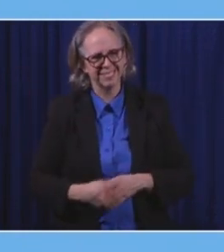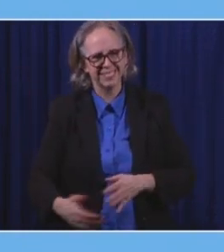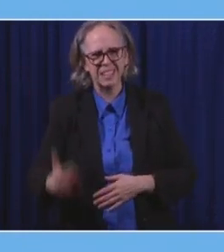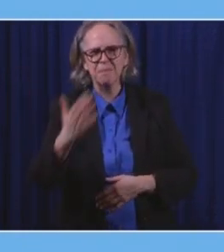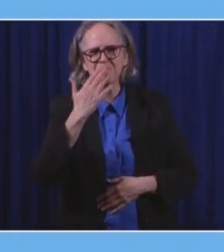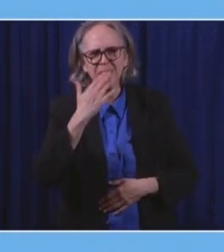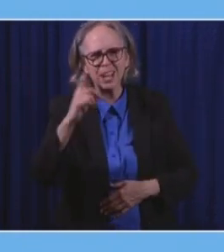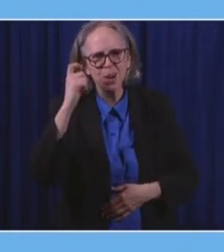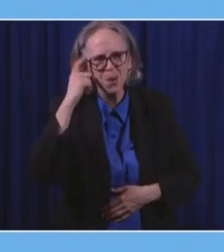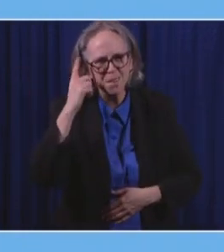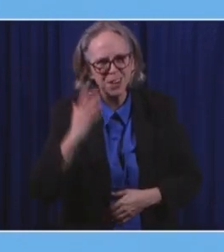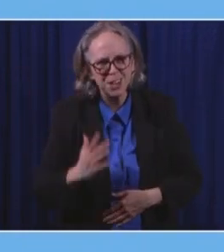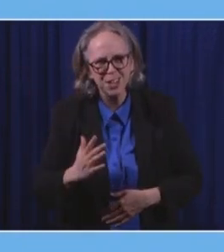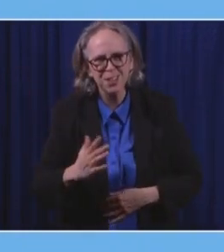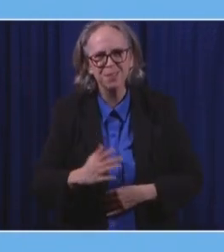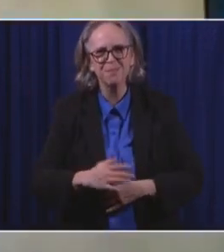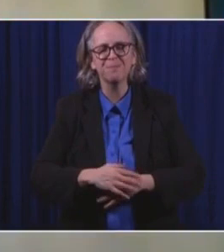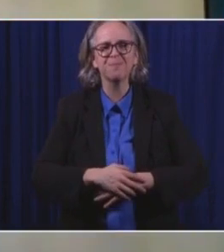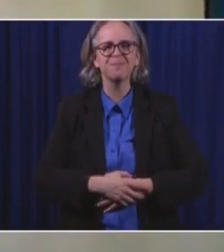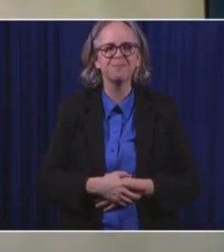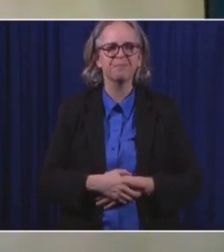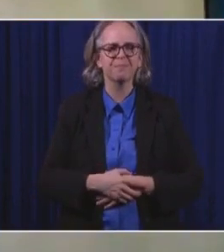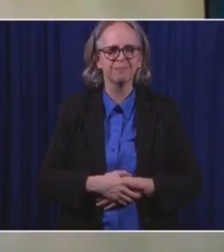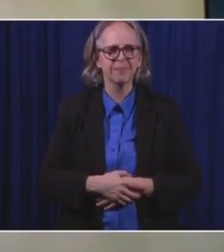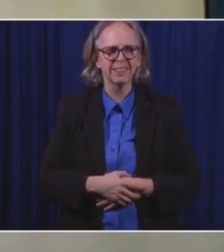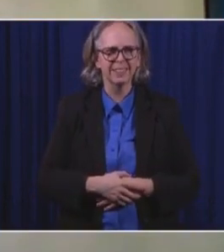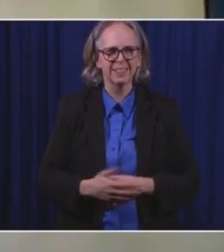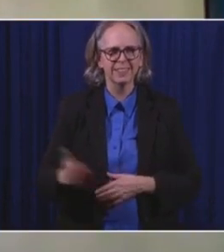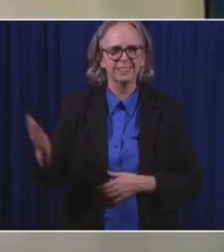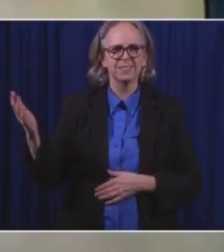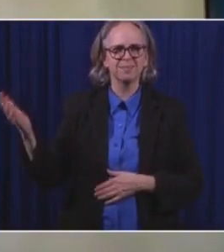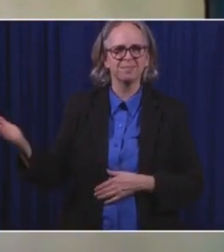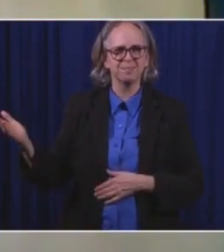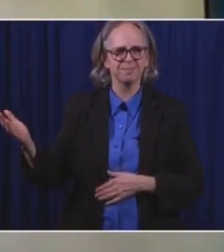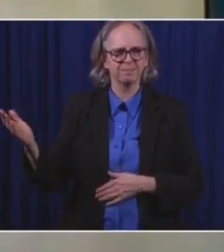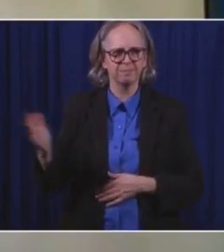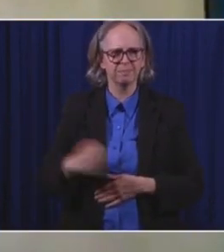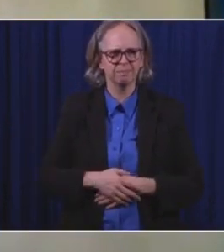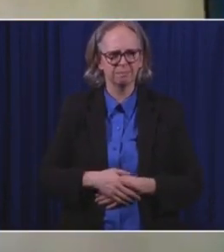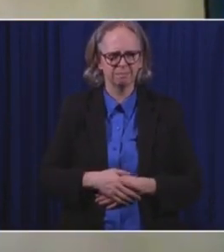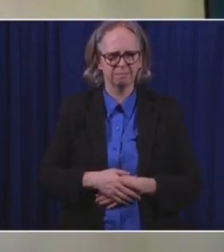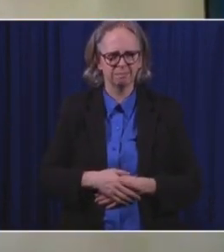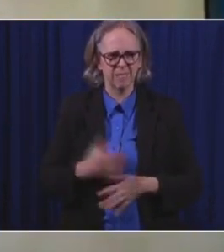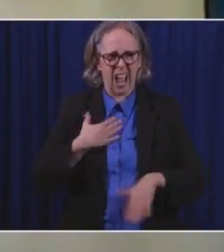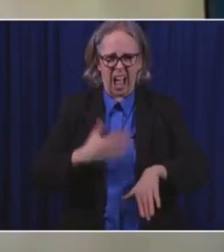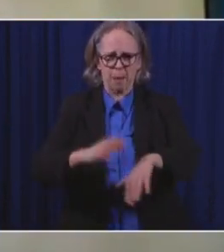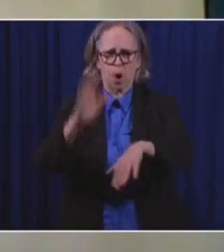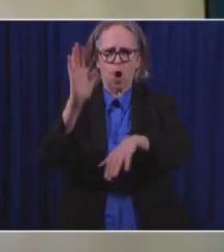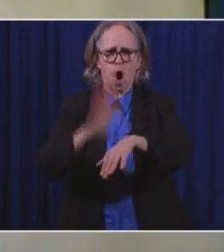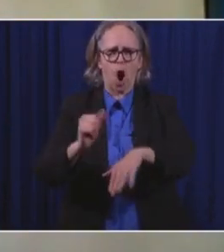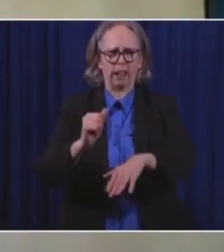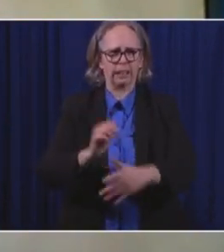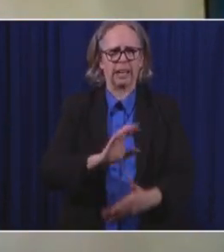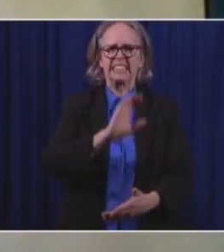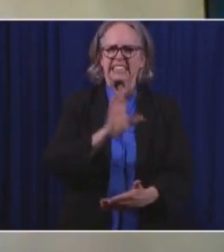Governor. As I call out to the citizens of Ohio, please stay